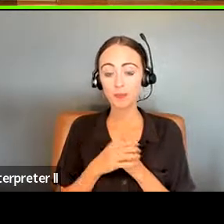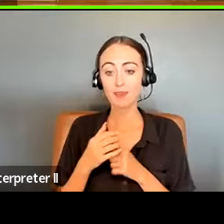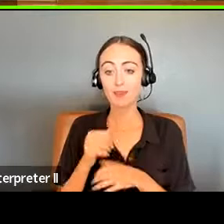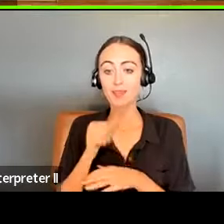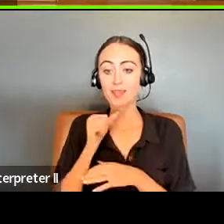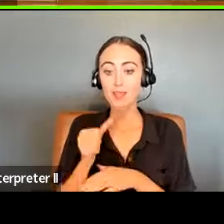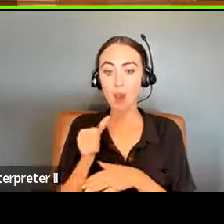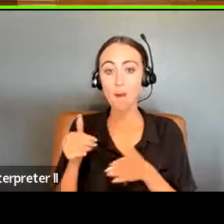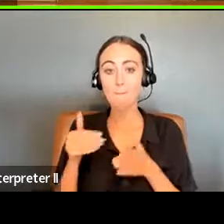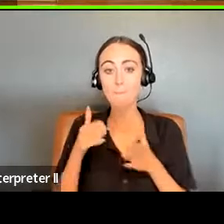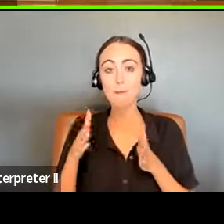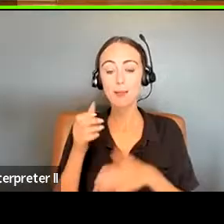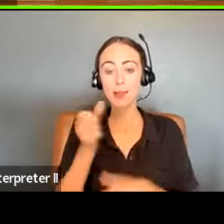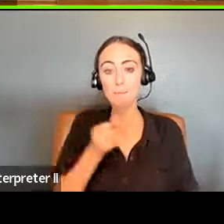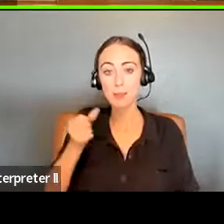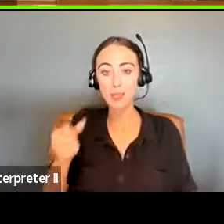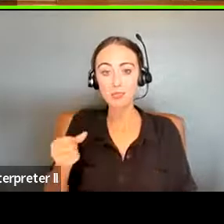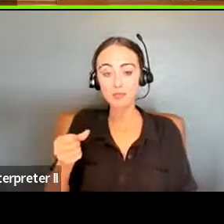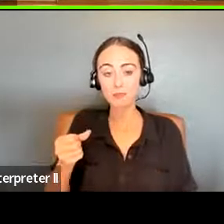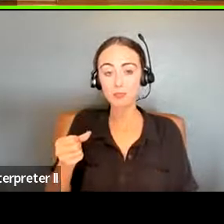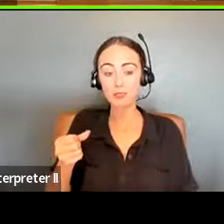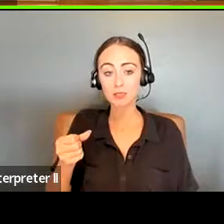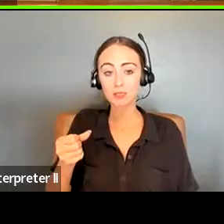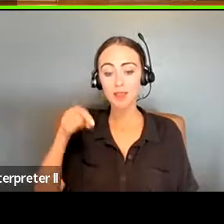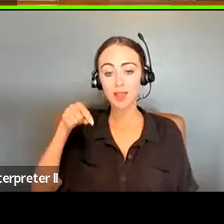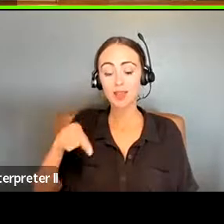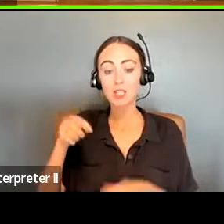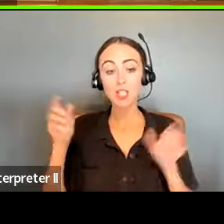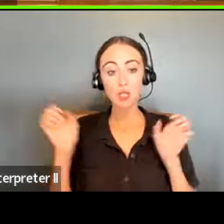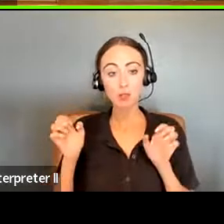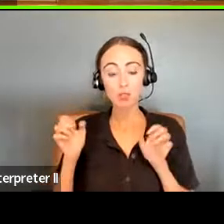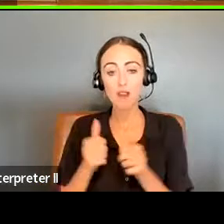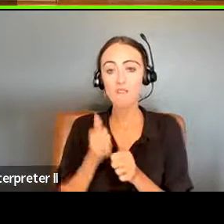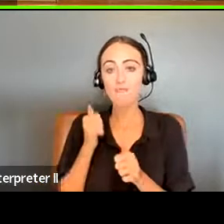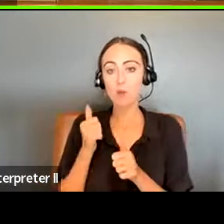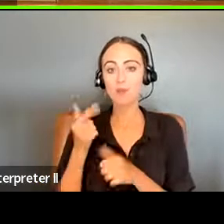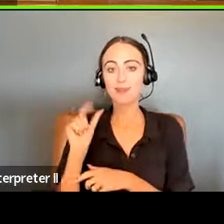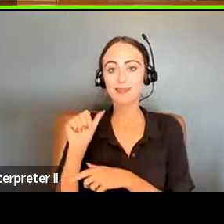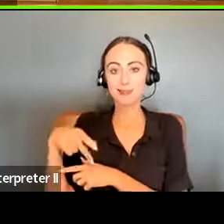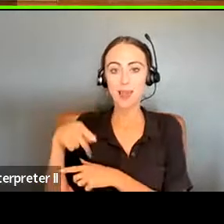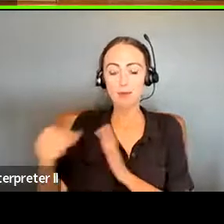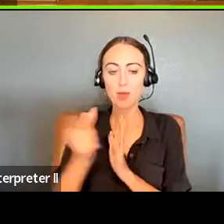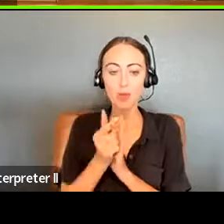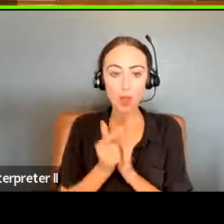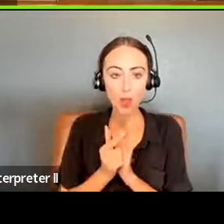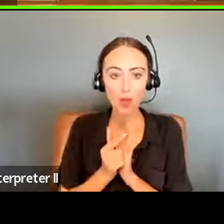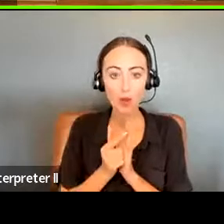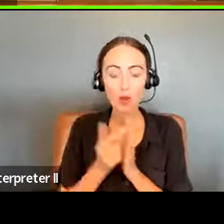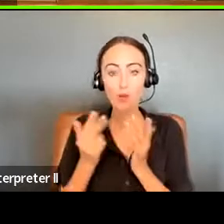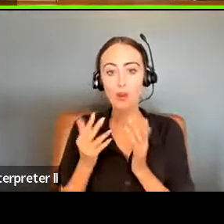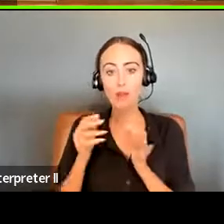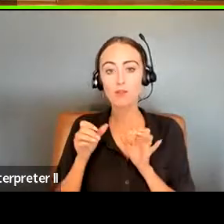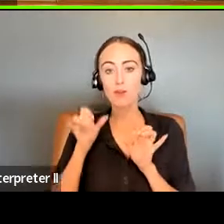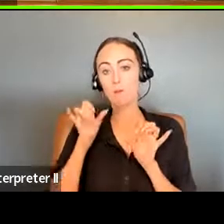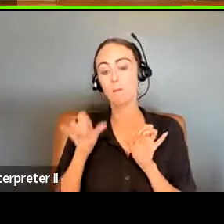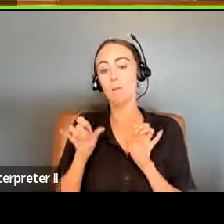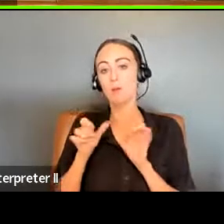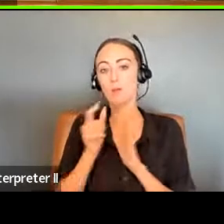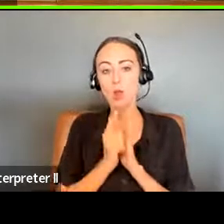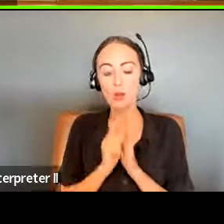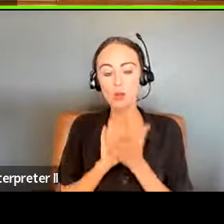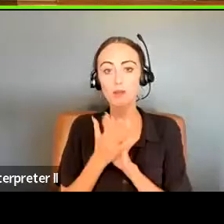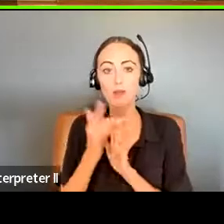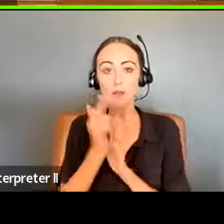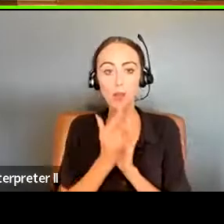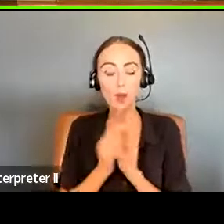non-public placement. This emergency avoids a gap in the law while awaiting the permanent bill to become law. There's